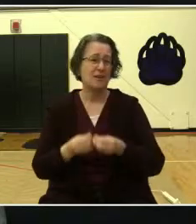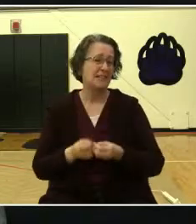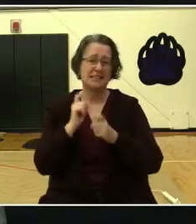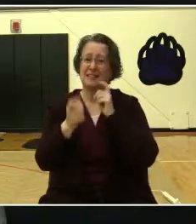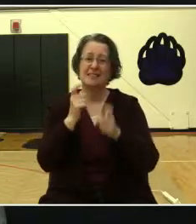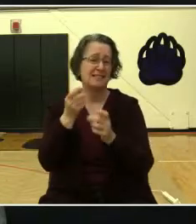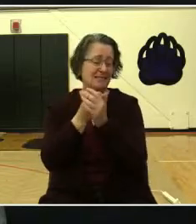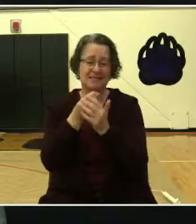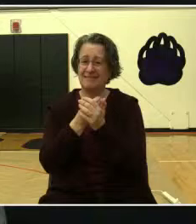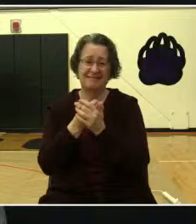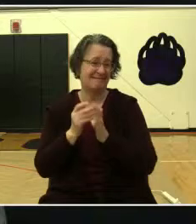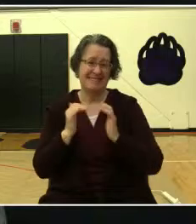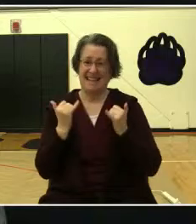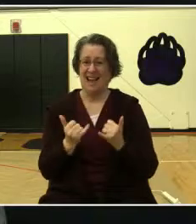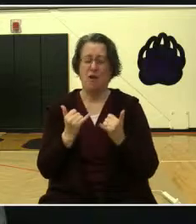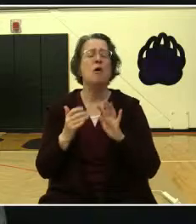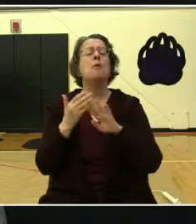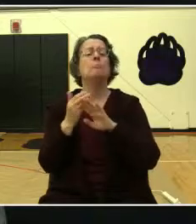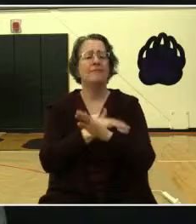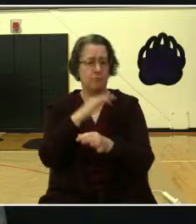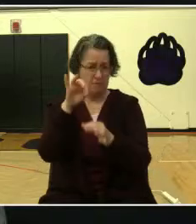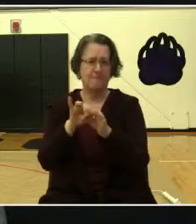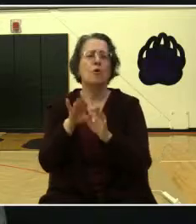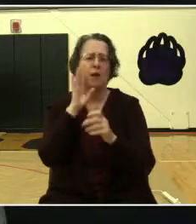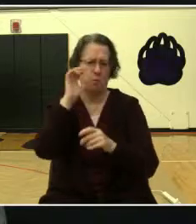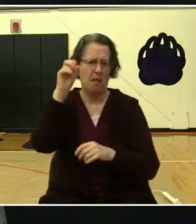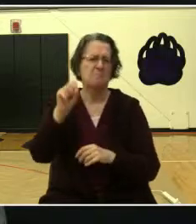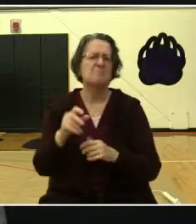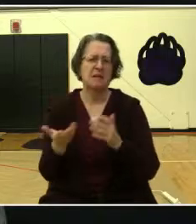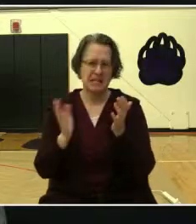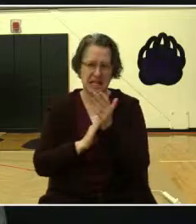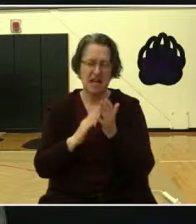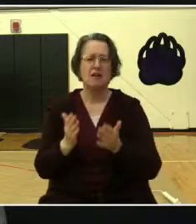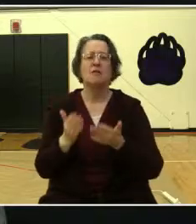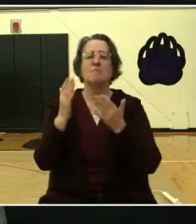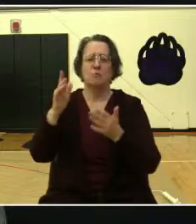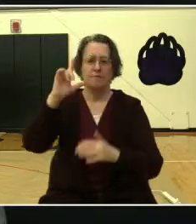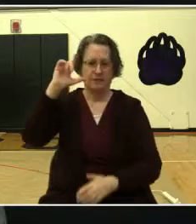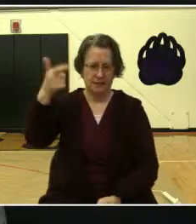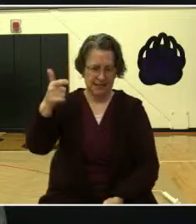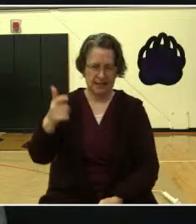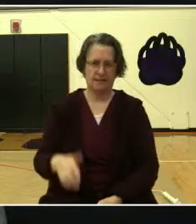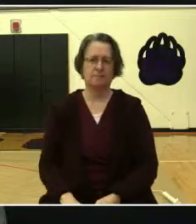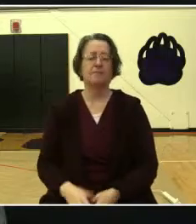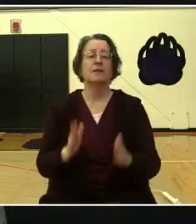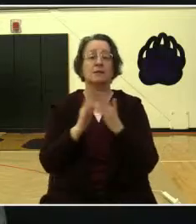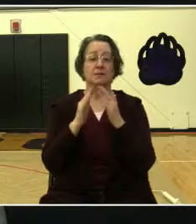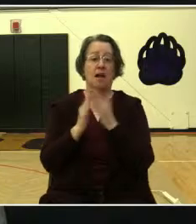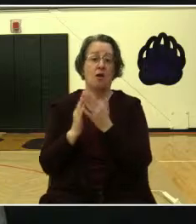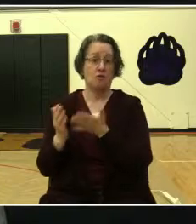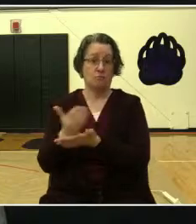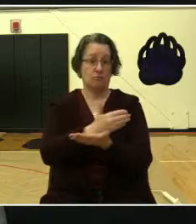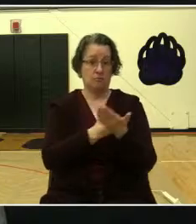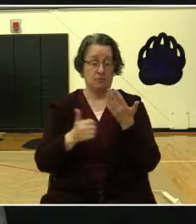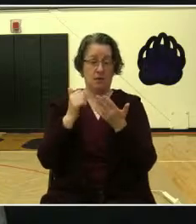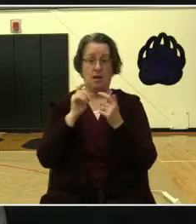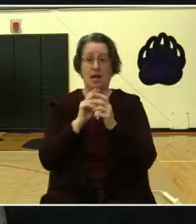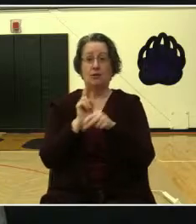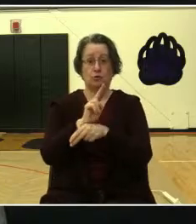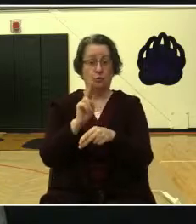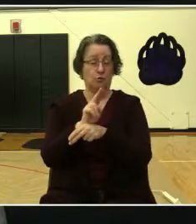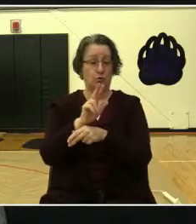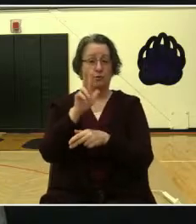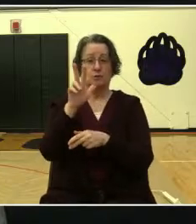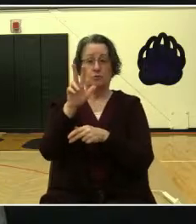the uh vote is taken but it's been moved and seconded that the town raise and appropriate the sum of